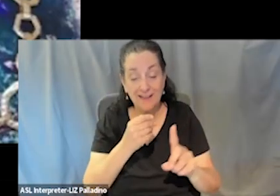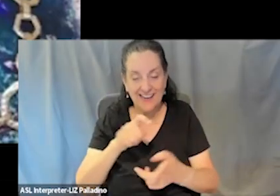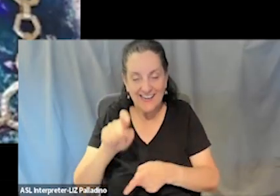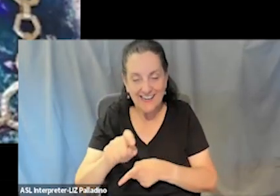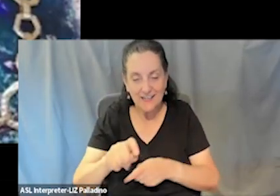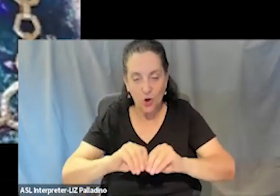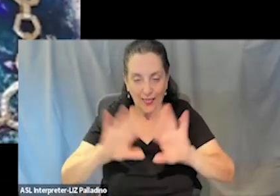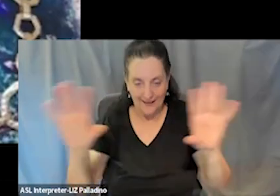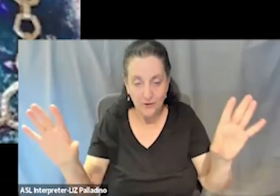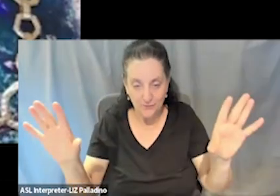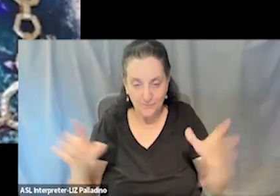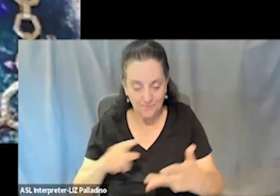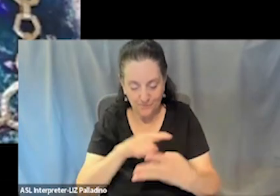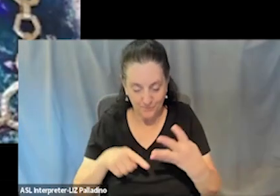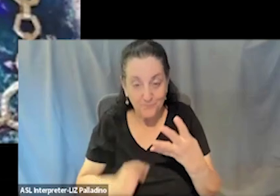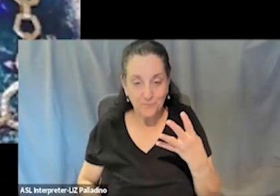Next slide.